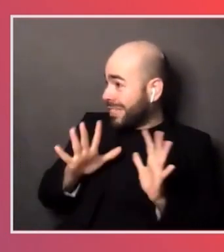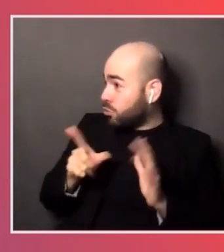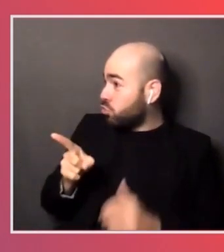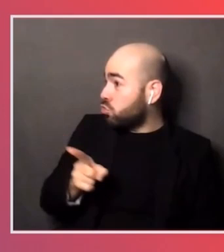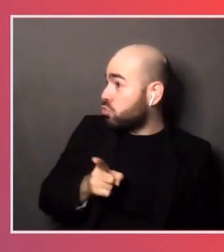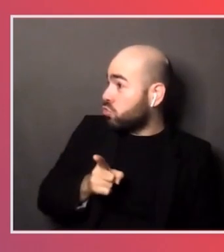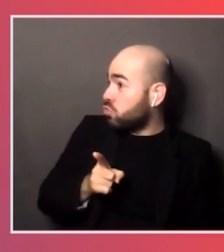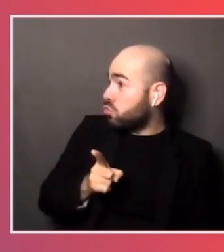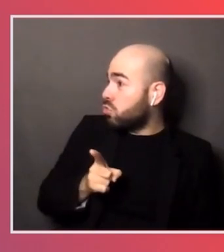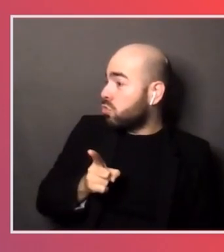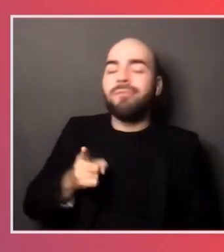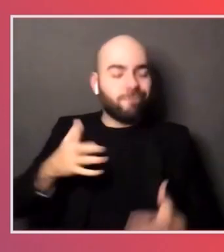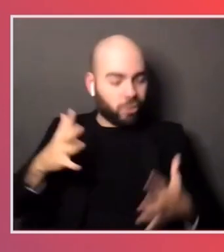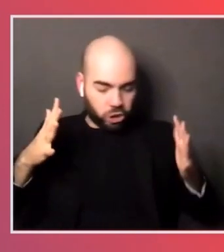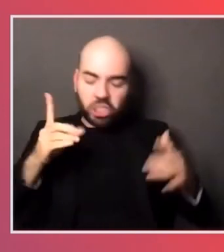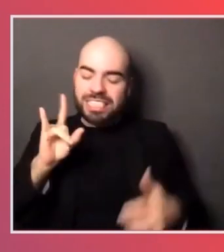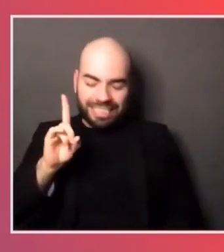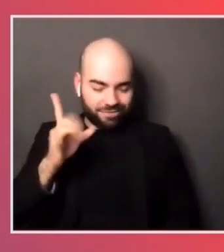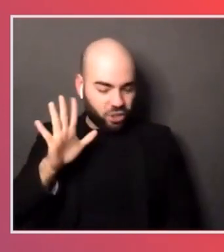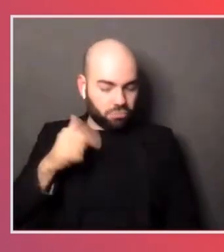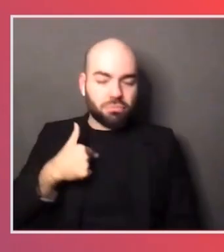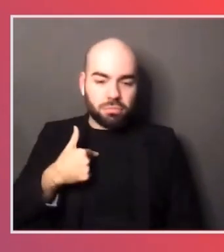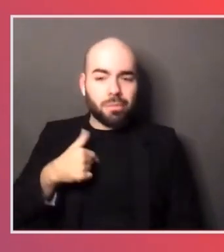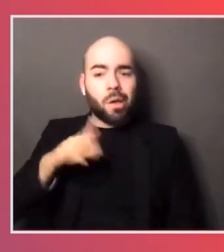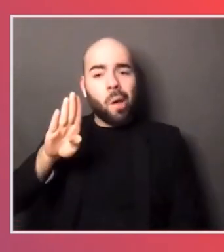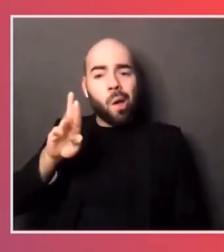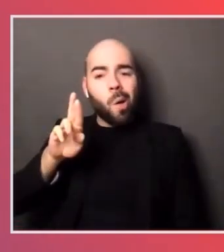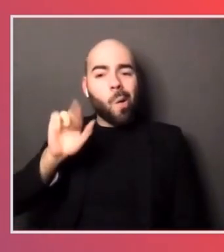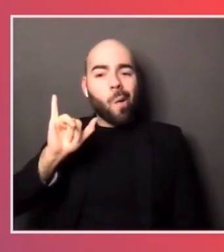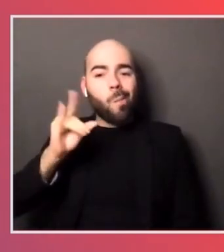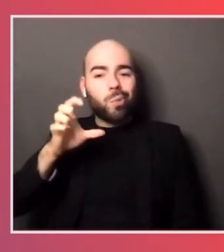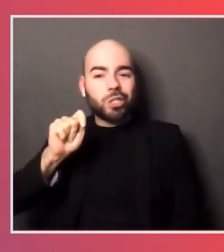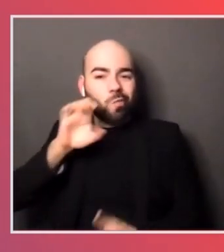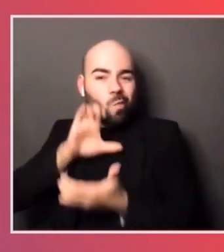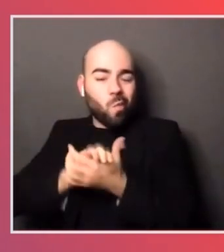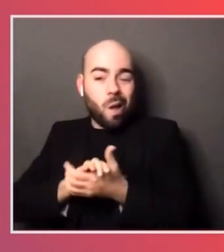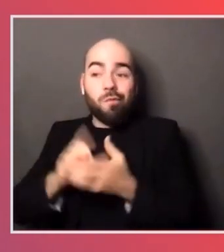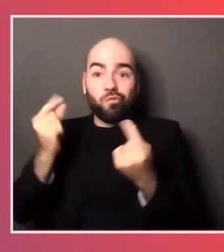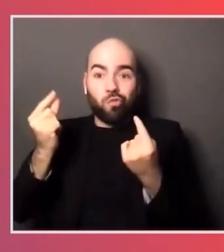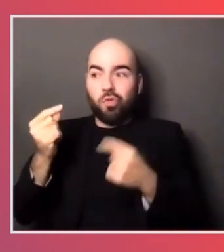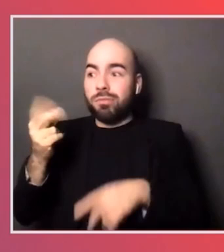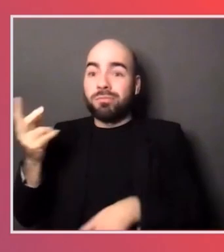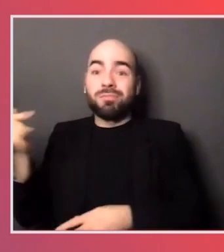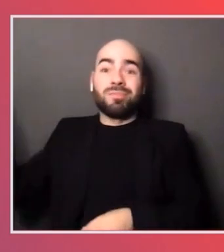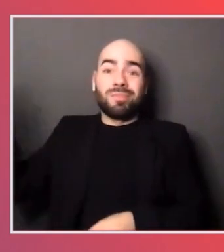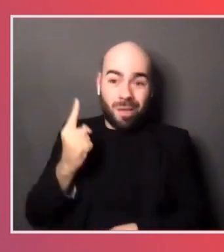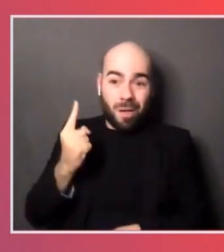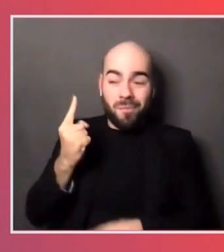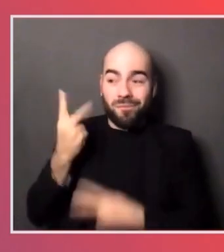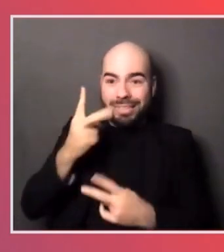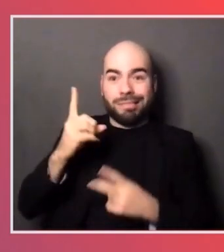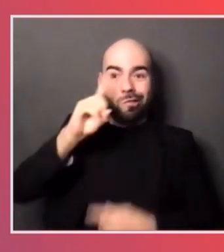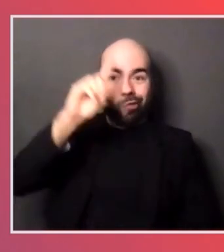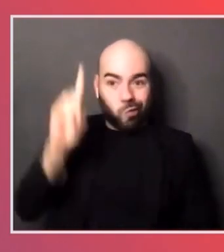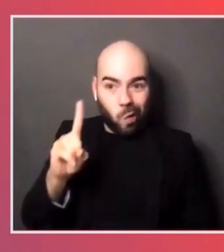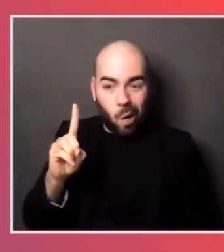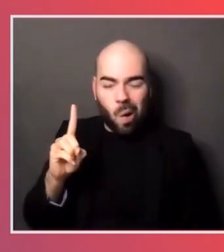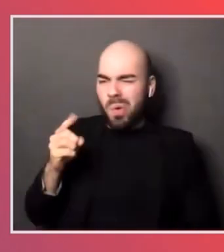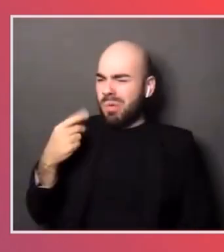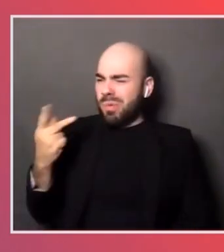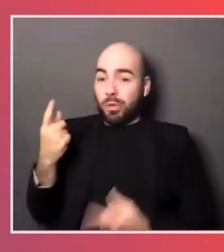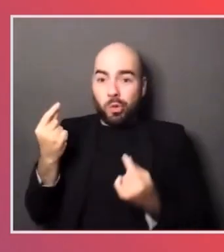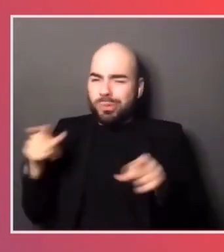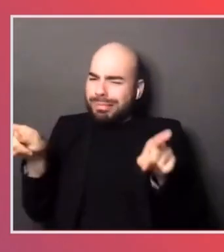Bridget actually came out and visited, which was great. And just like Mark, we sat down and did the whole absentee ballot together.